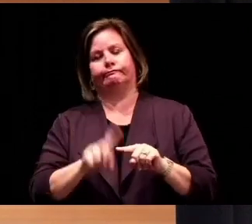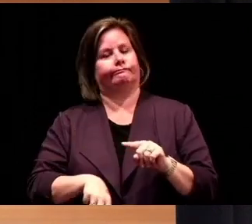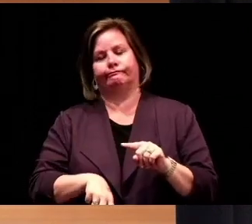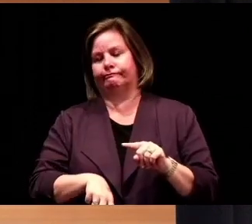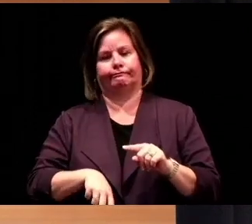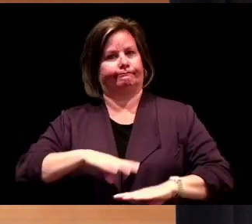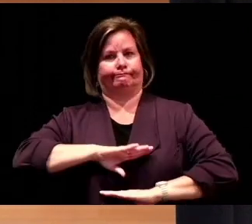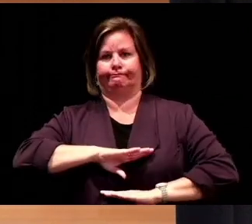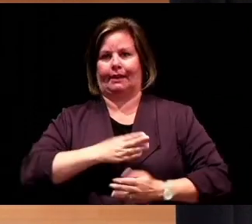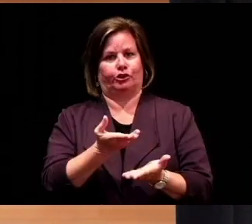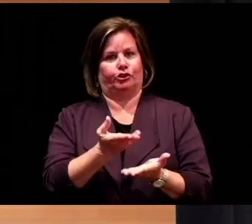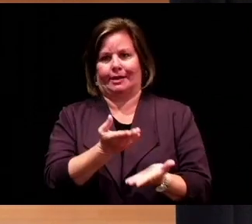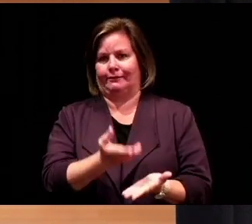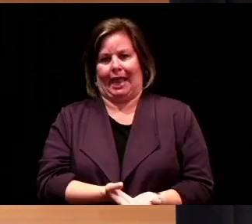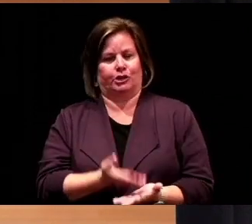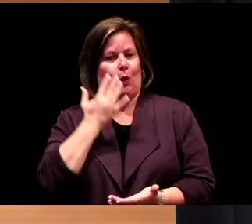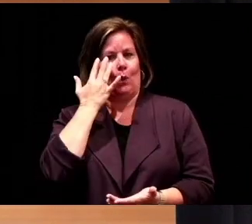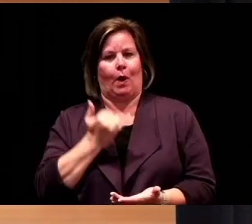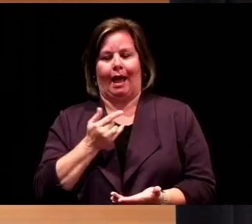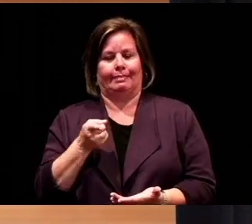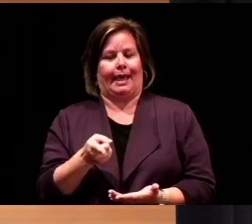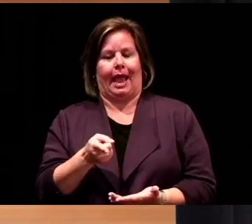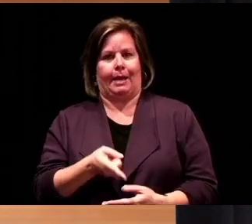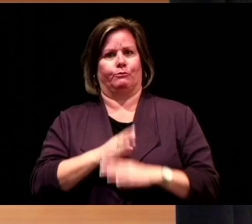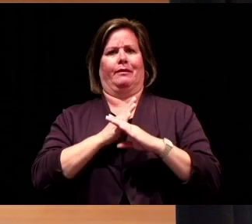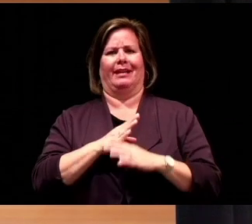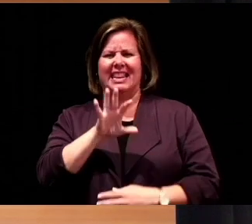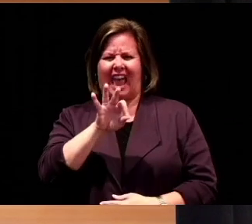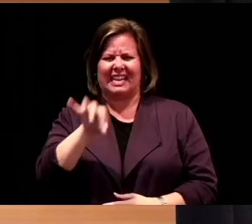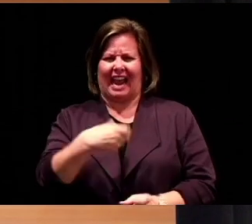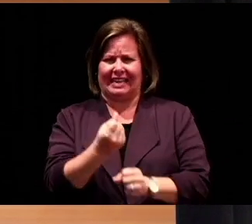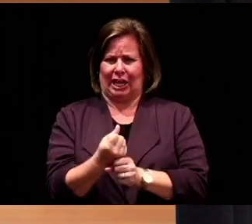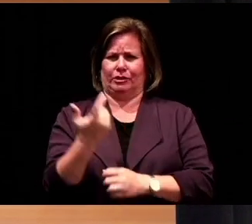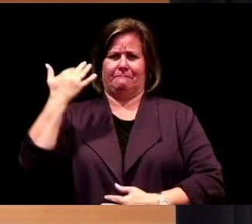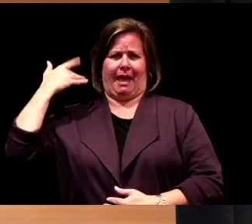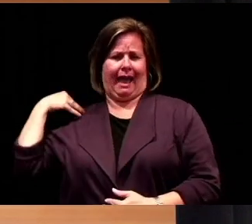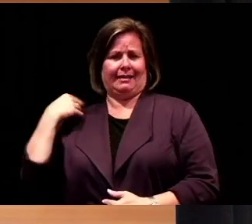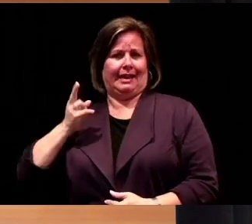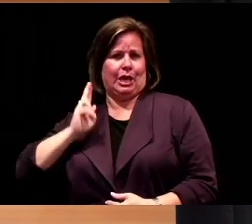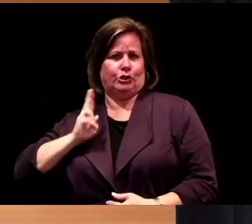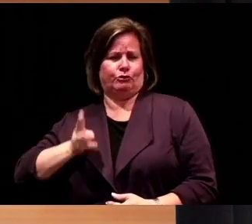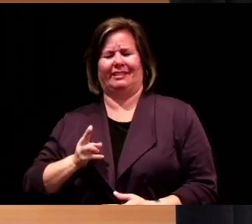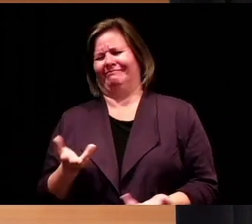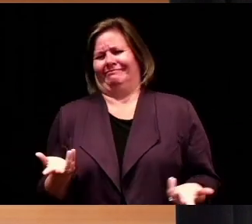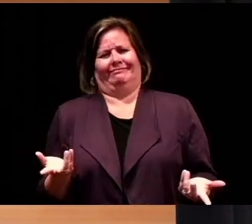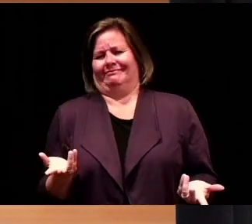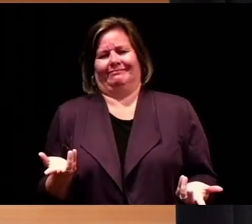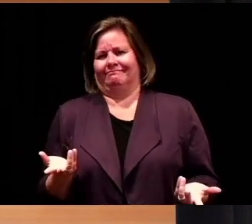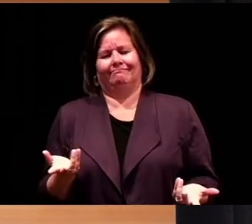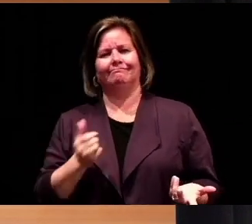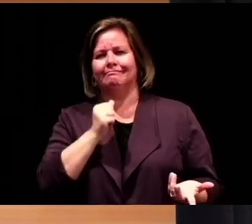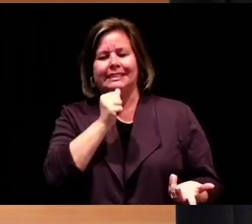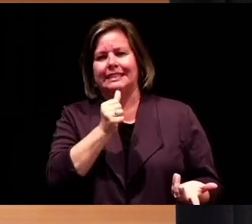Connecticut case in 2020, basically where the housing provider was rejecting anyone who